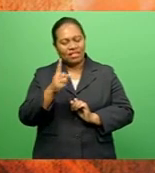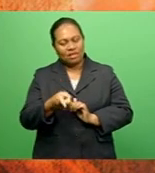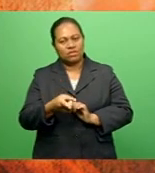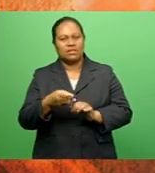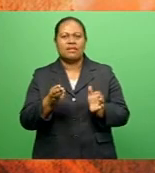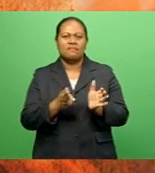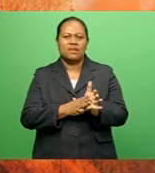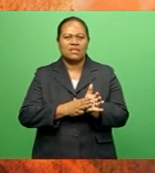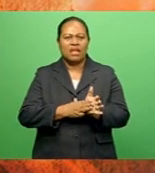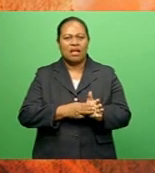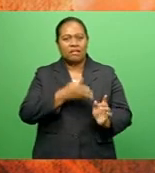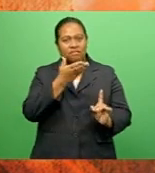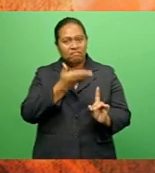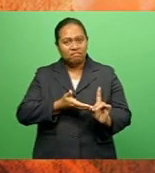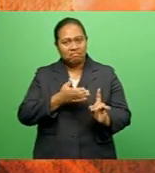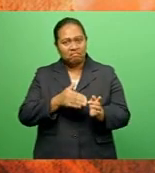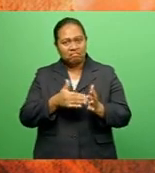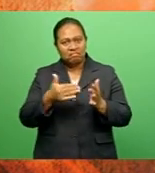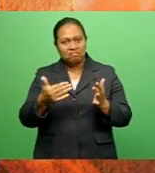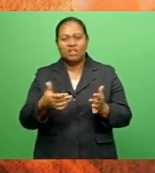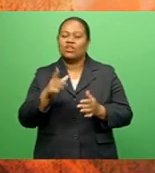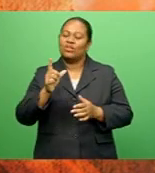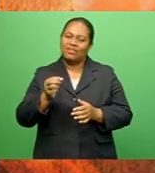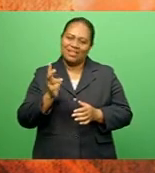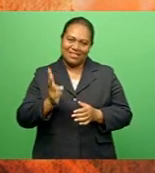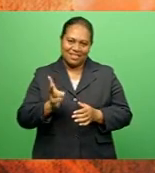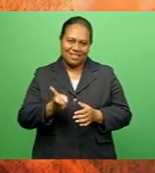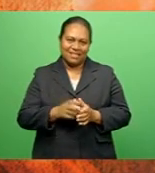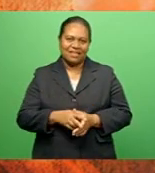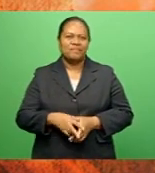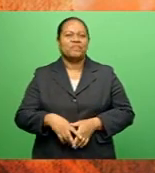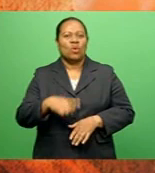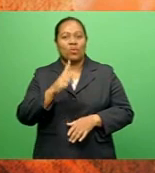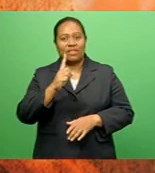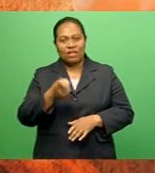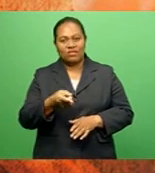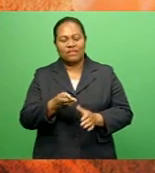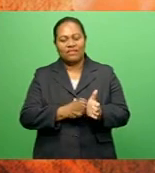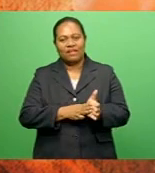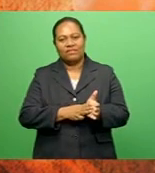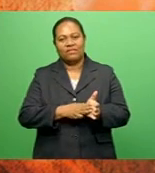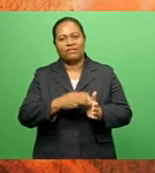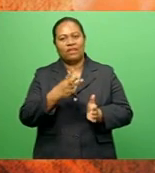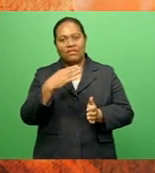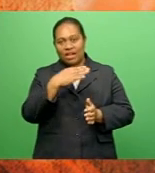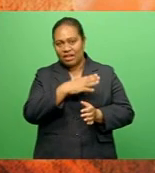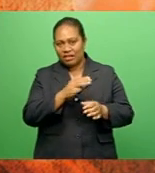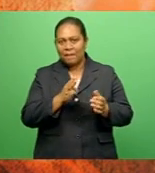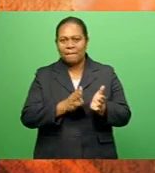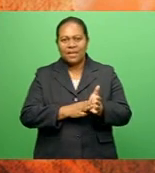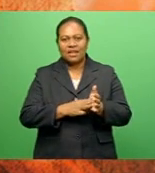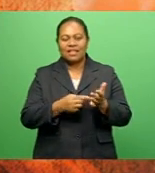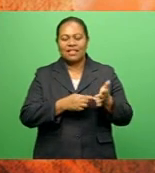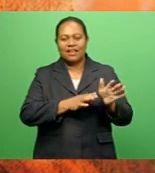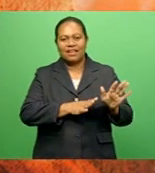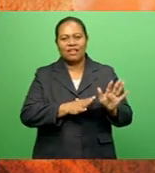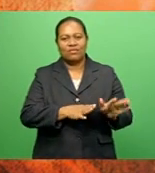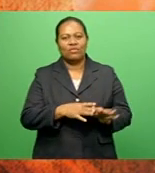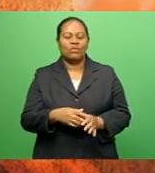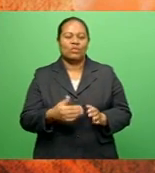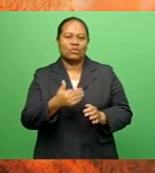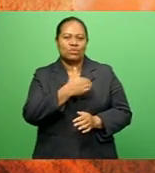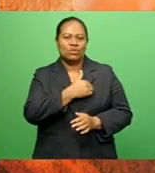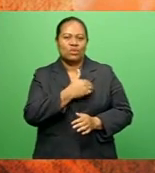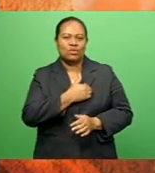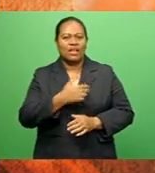medalist Lorraine Vunakere has done it again, but this time in the 1,500 meters finals at the Tailevu zone. The